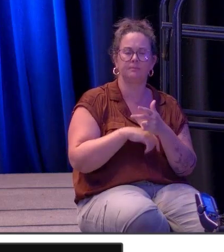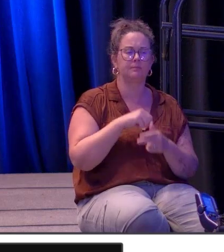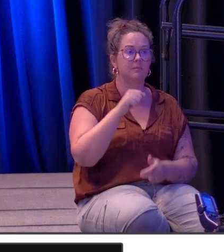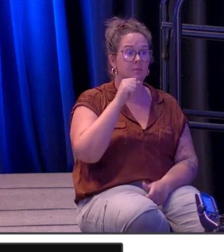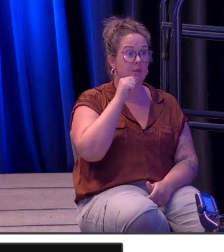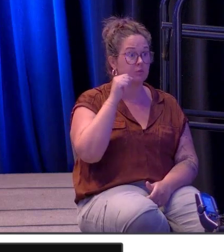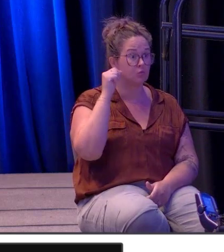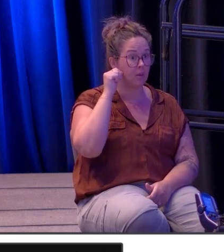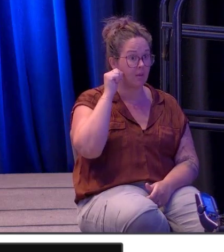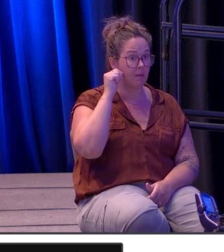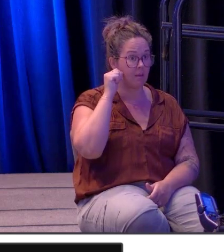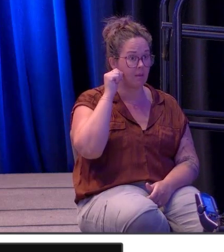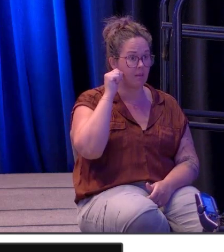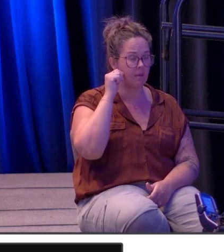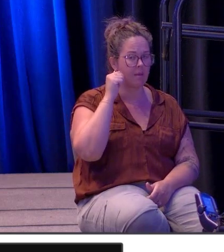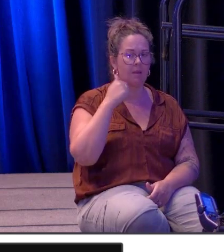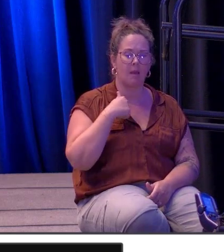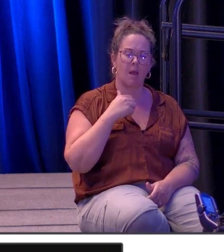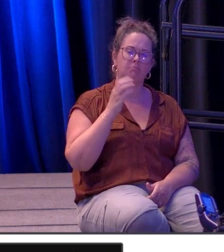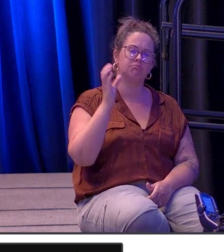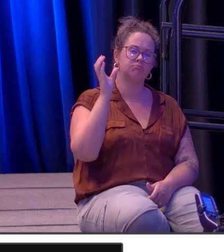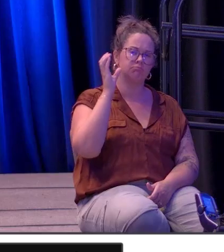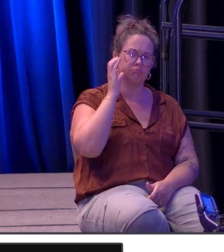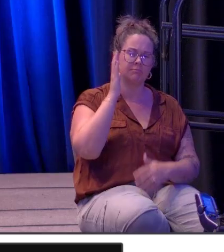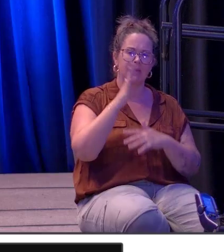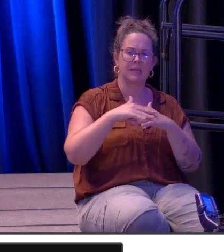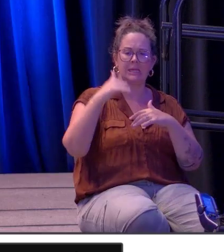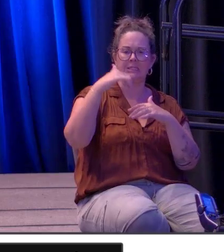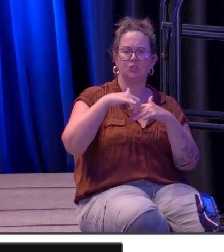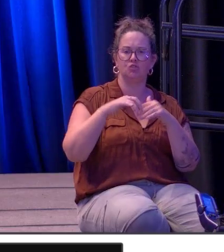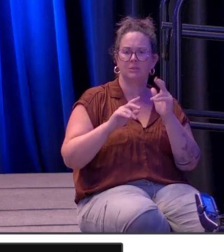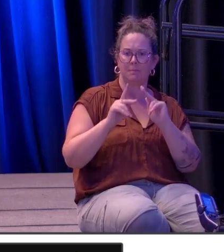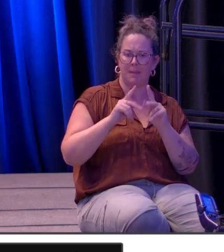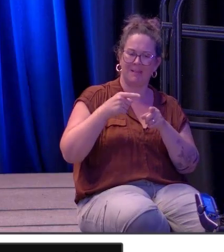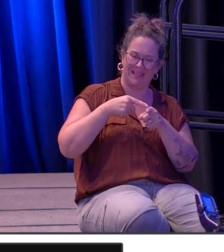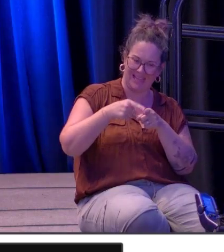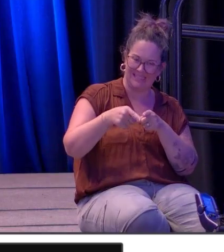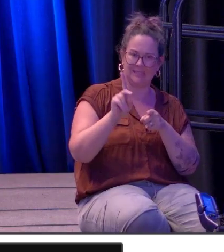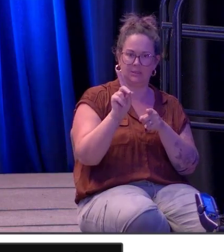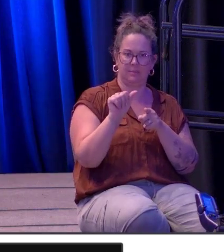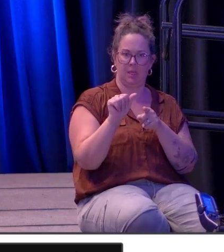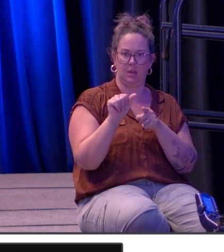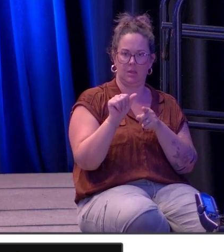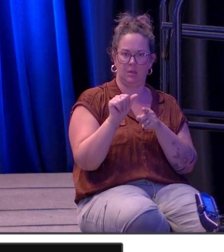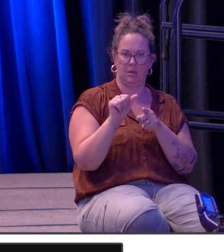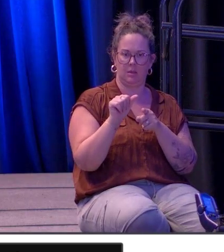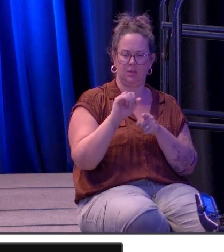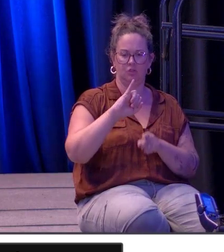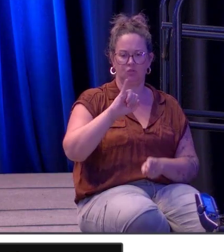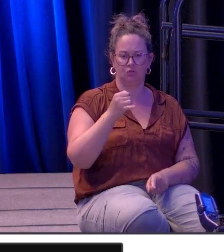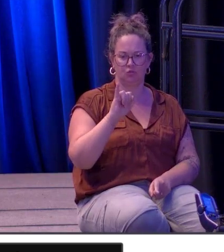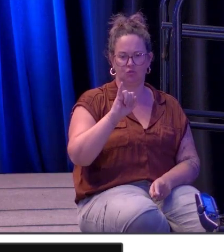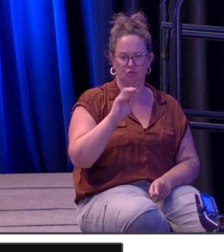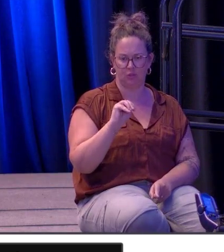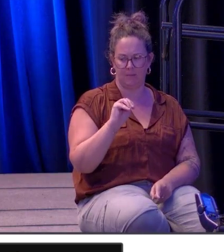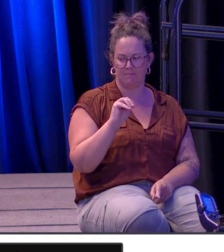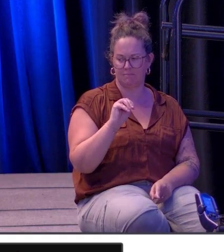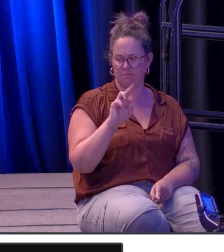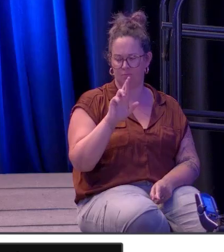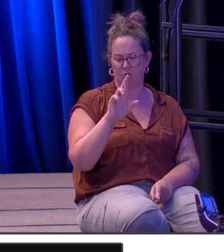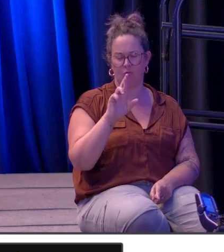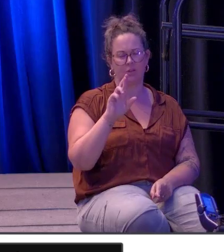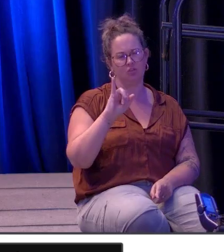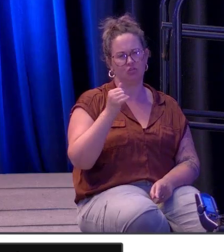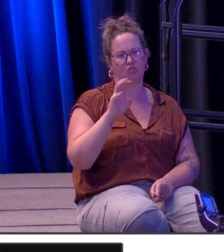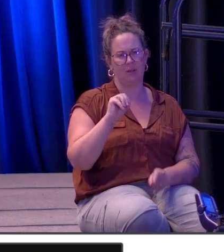Yesterday, I listened to Indigenous people and disability, and Jim, who ran the